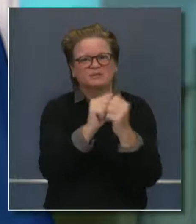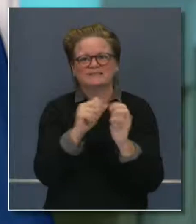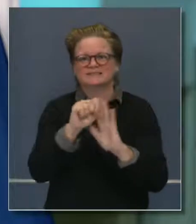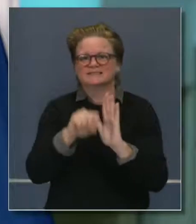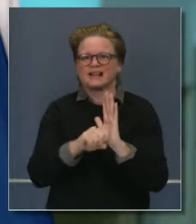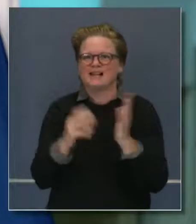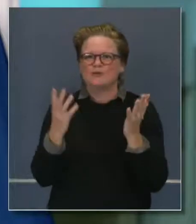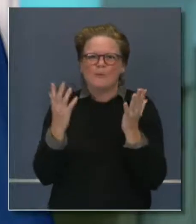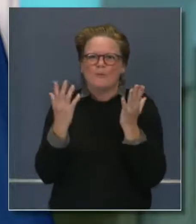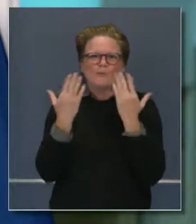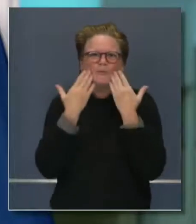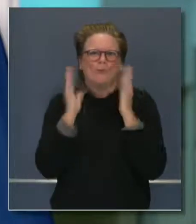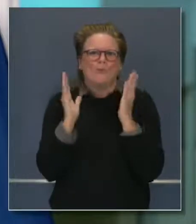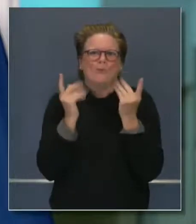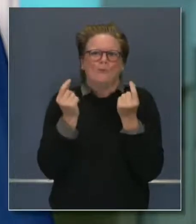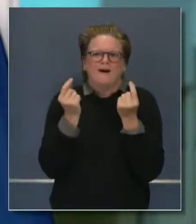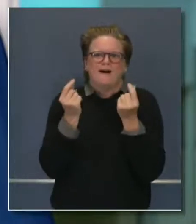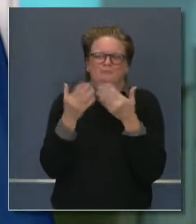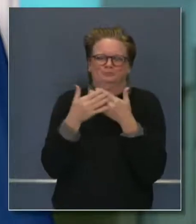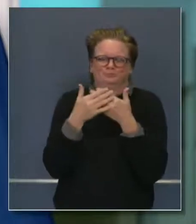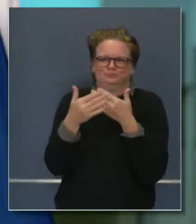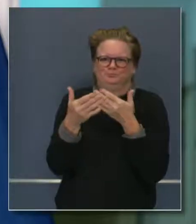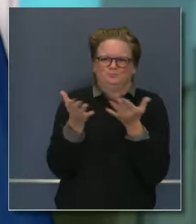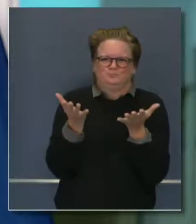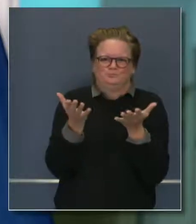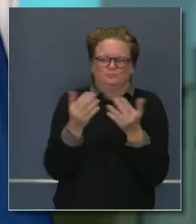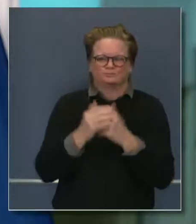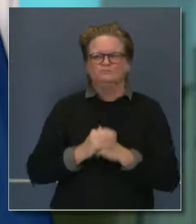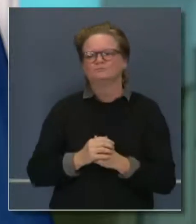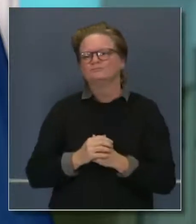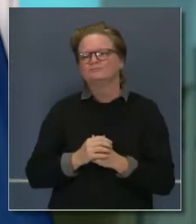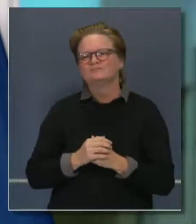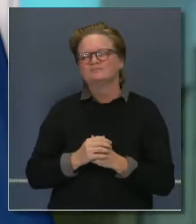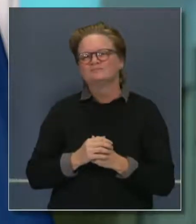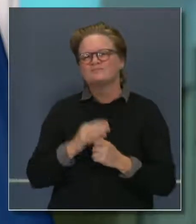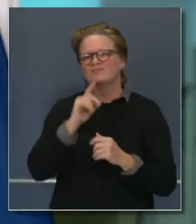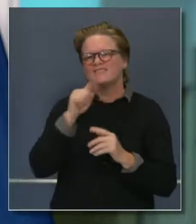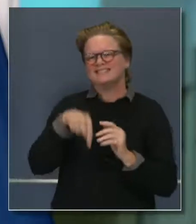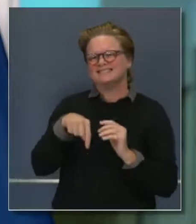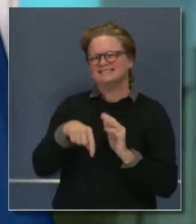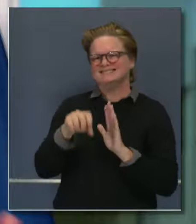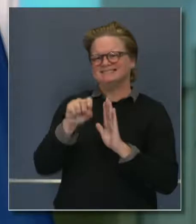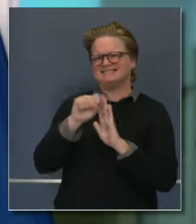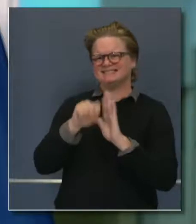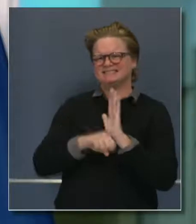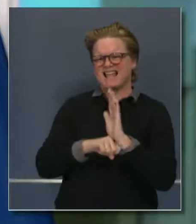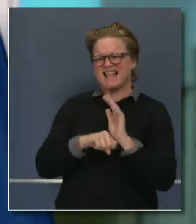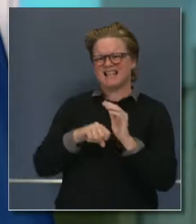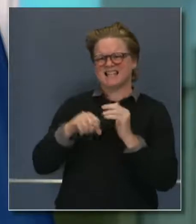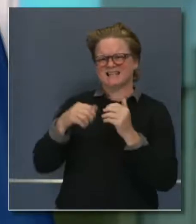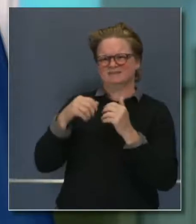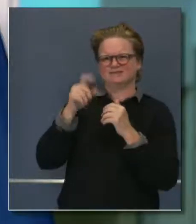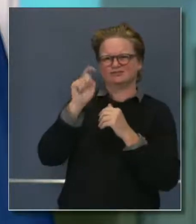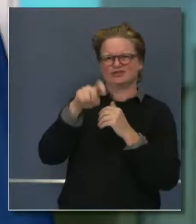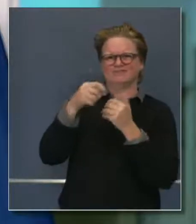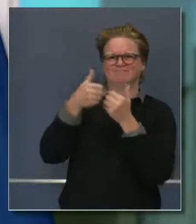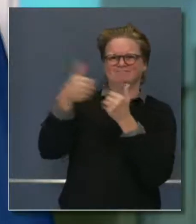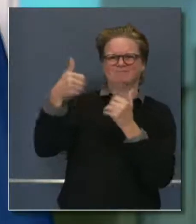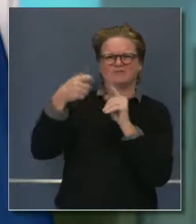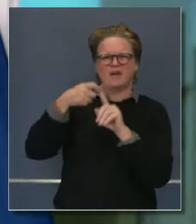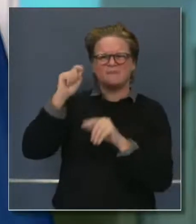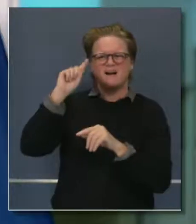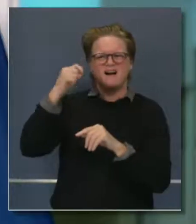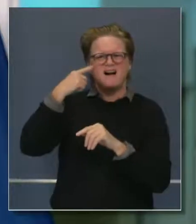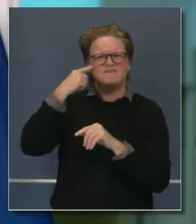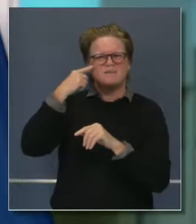well-established autonomy under federalism or well-established case law as it relates to waivers that have been firmly established